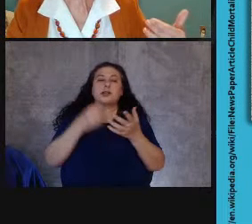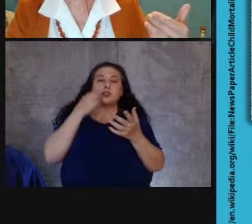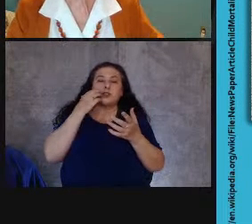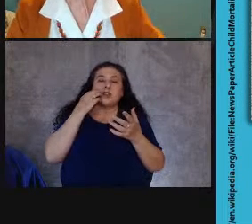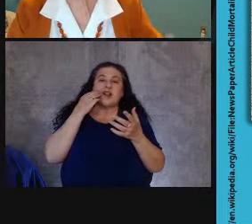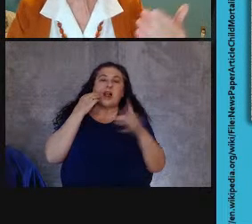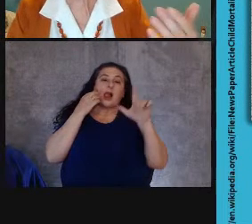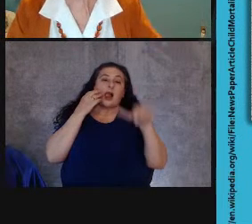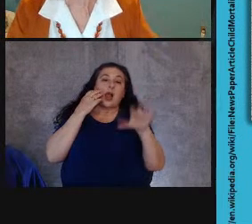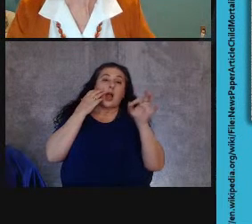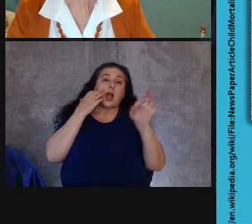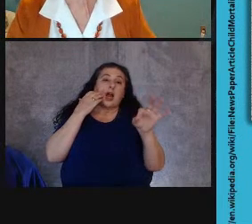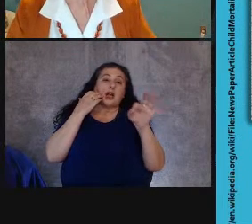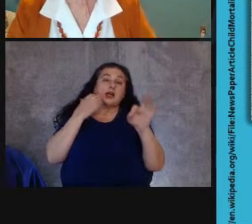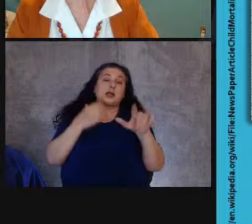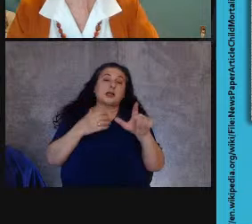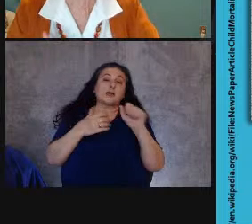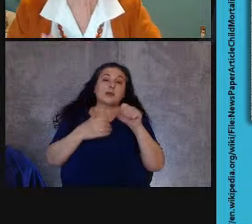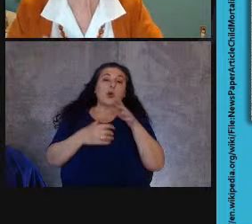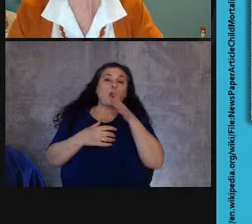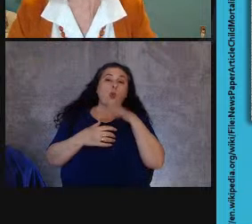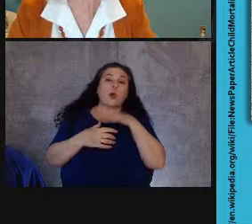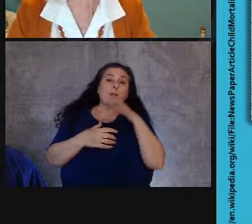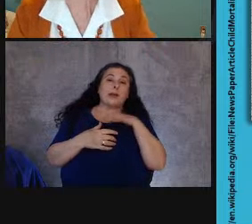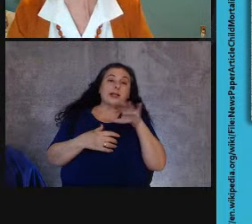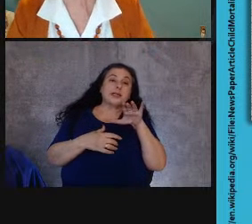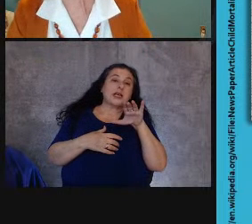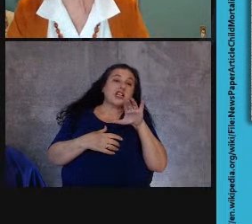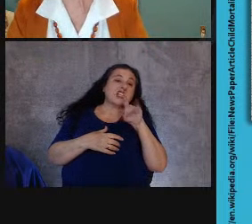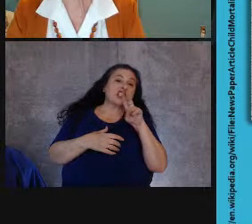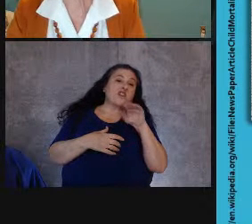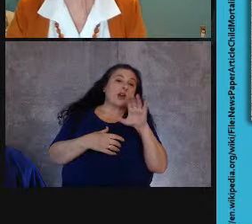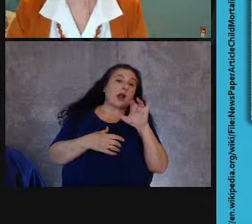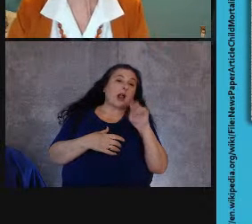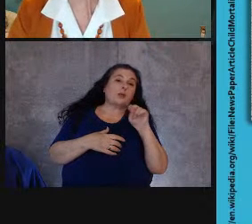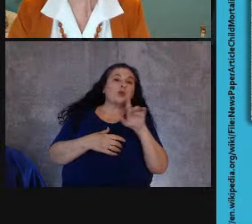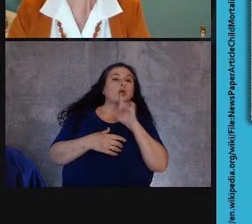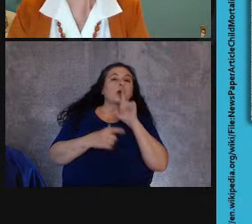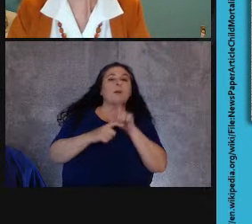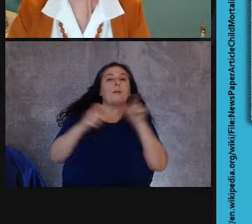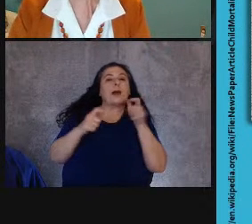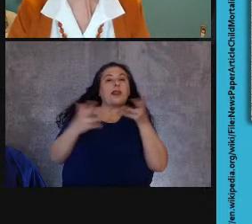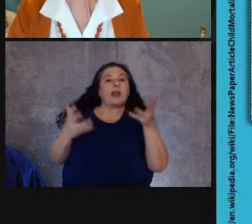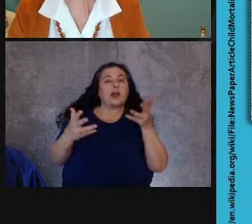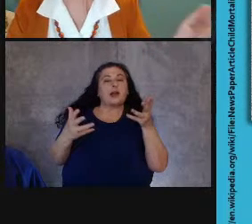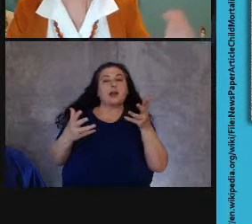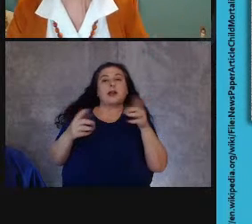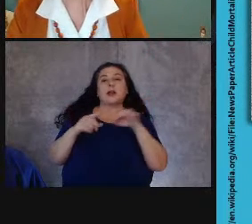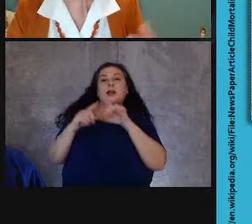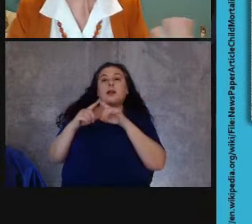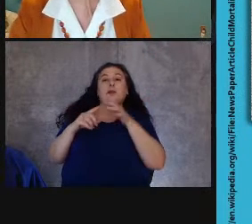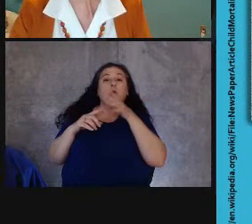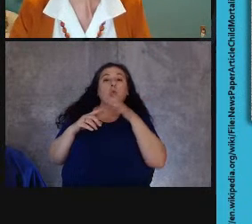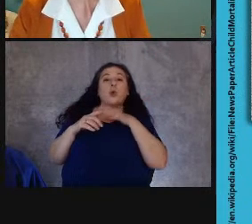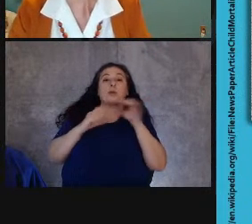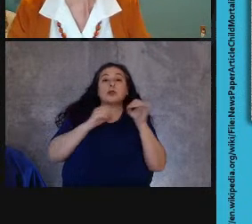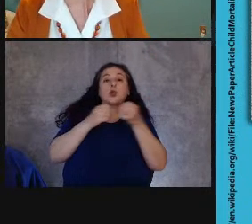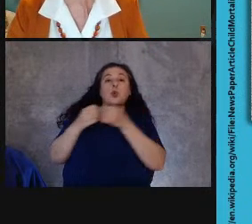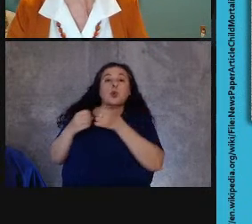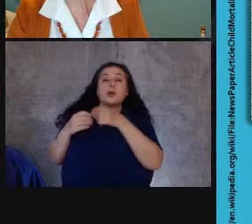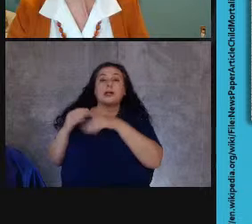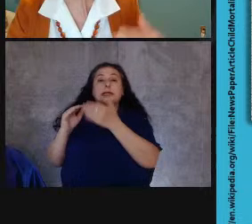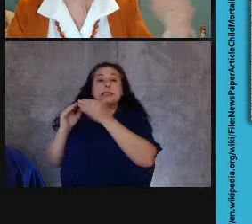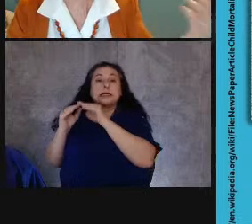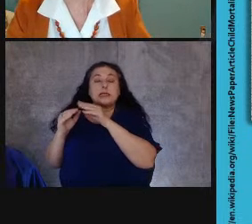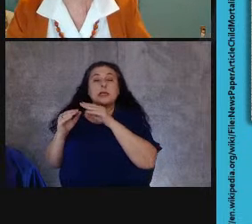19th century, women's civic clubs were huge. And there were women's organizations both in cities and in